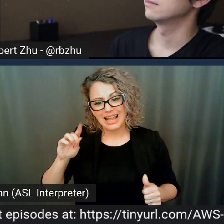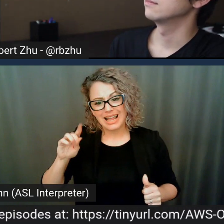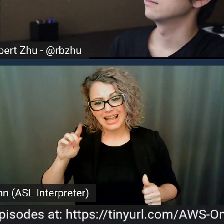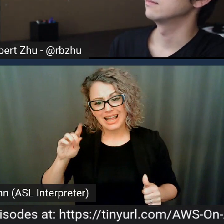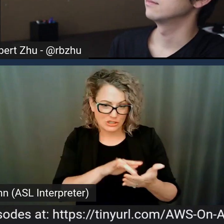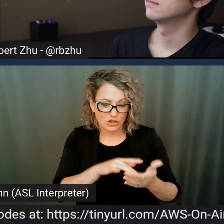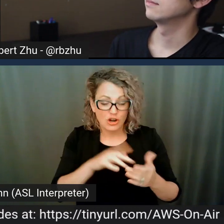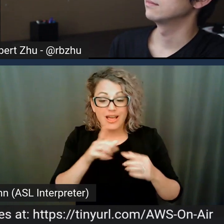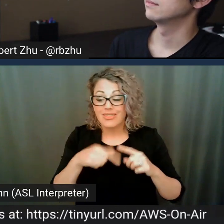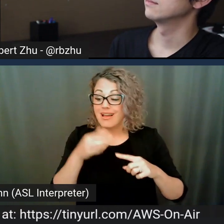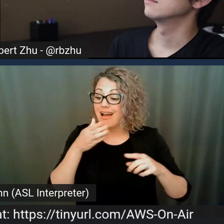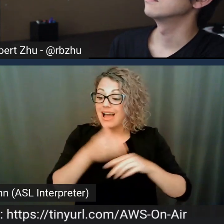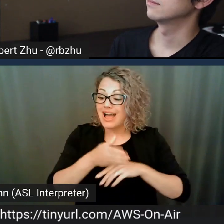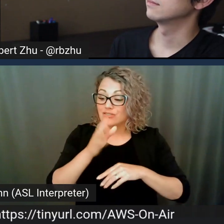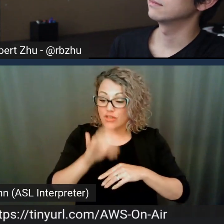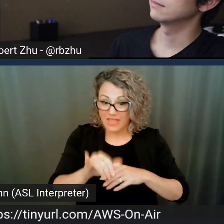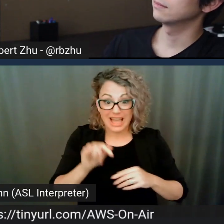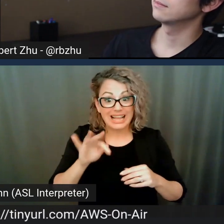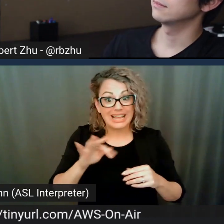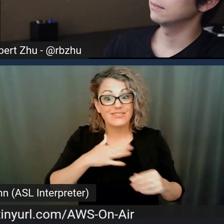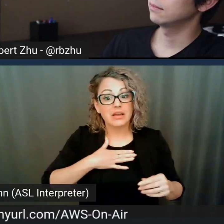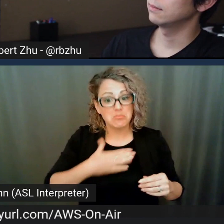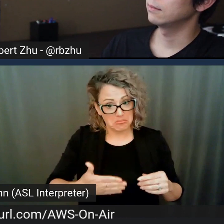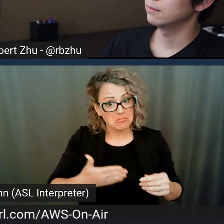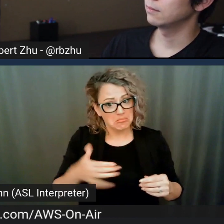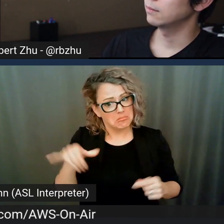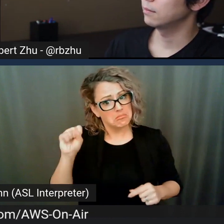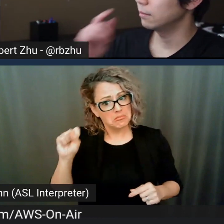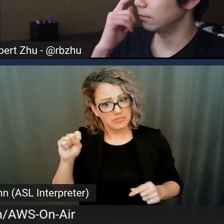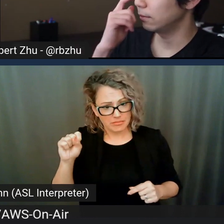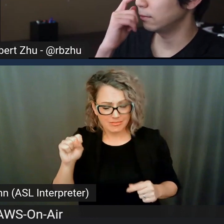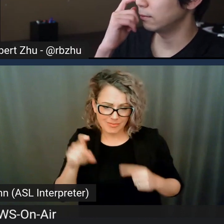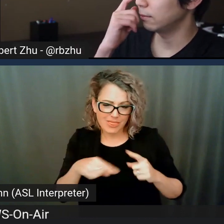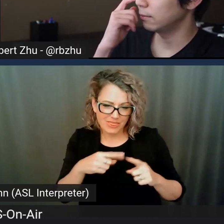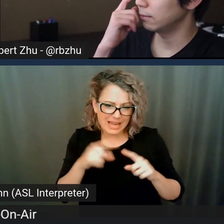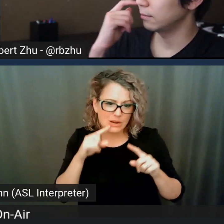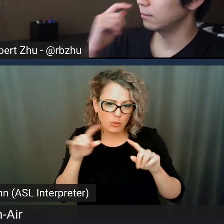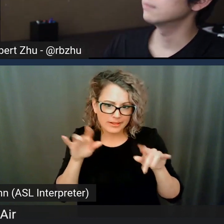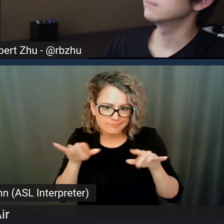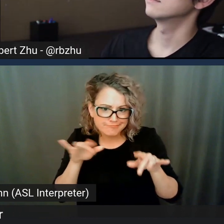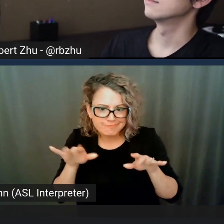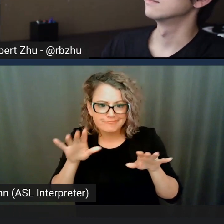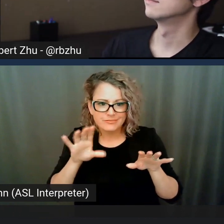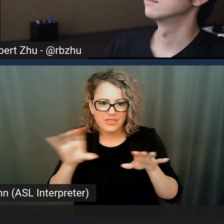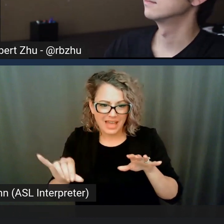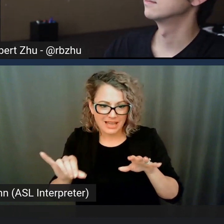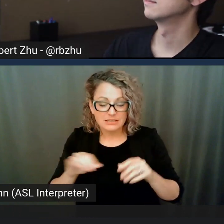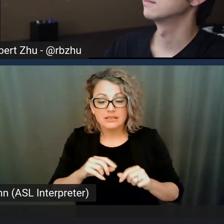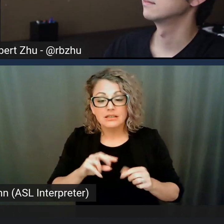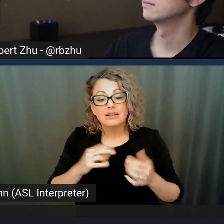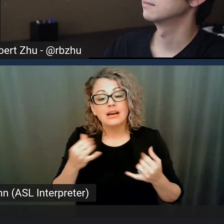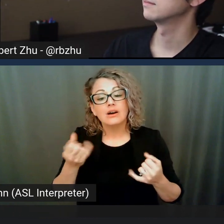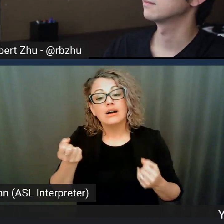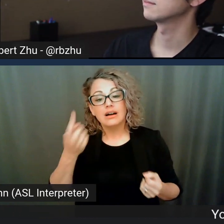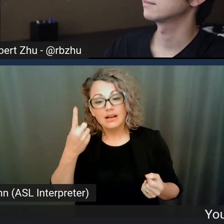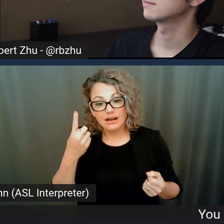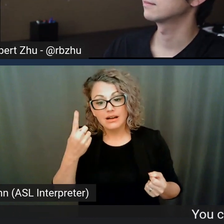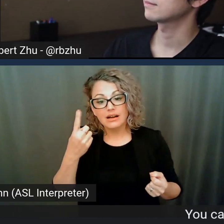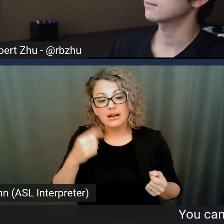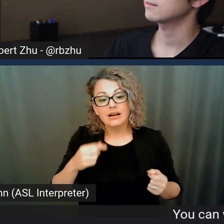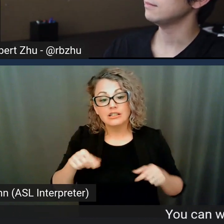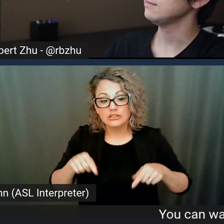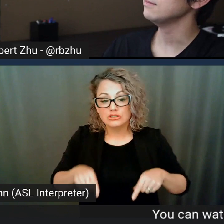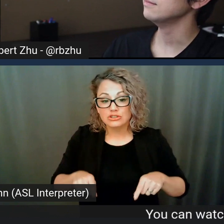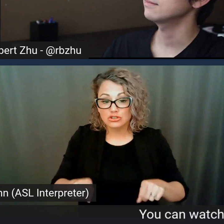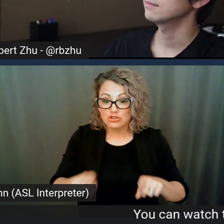only after they opt in into Voice ID. Now, the opt-in process need not be done in the during the call.